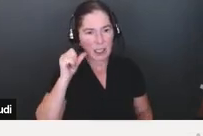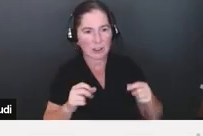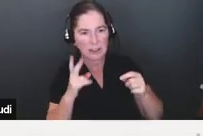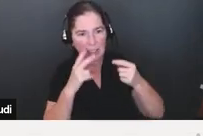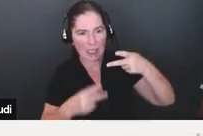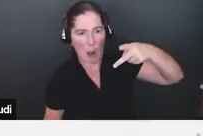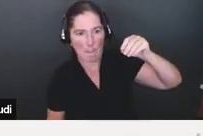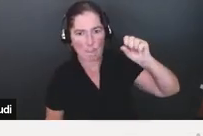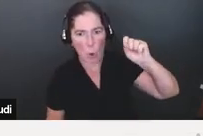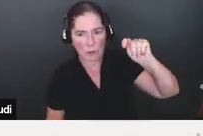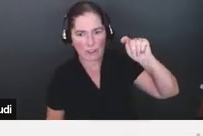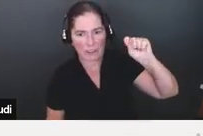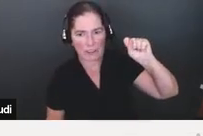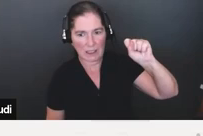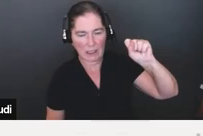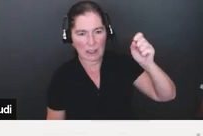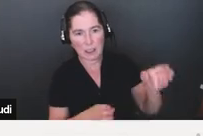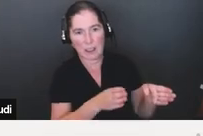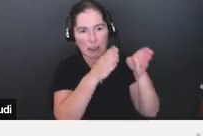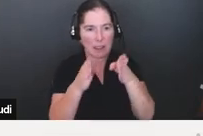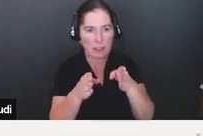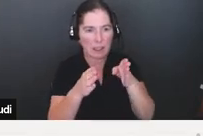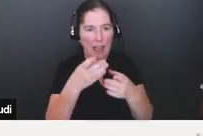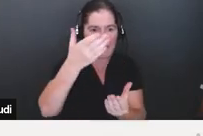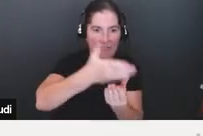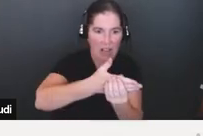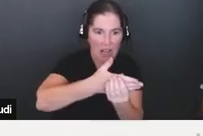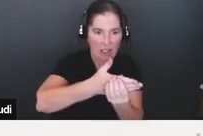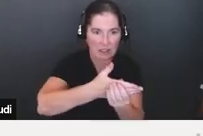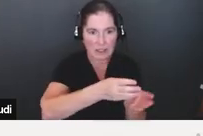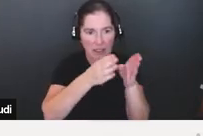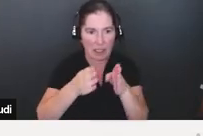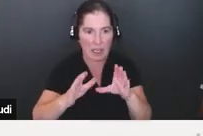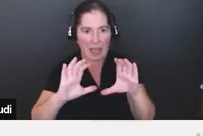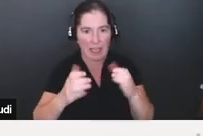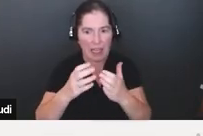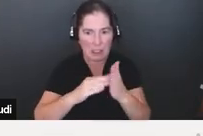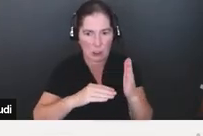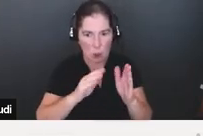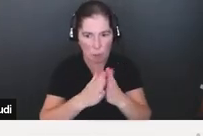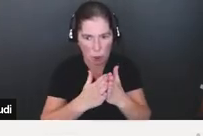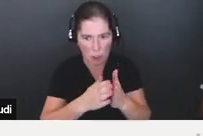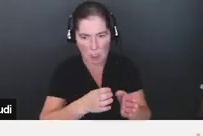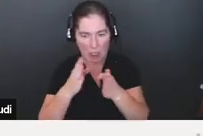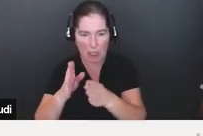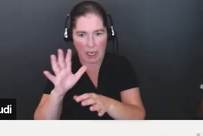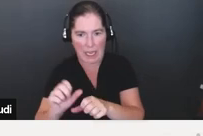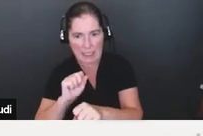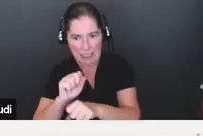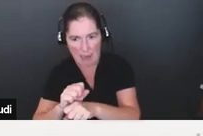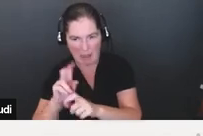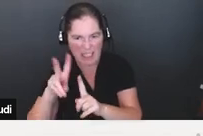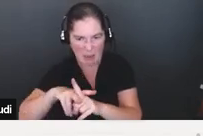Today, we're going to look at files and class notebook and assignments. Up on the top, whenever you're into a team, you will always have these